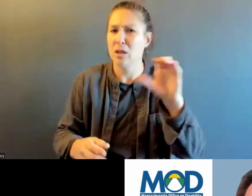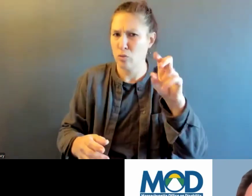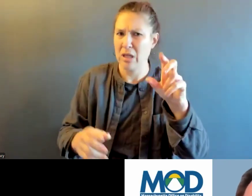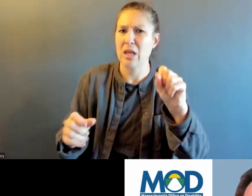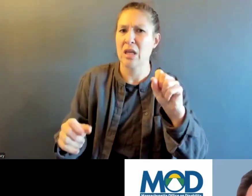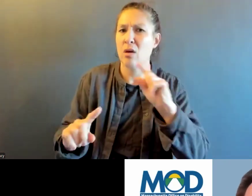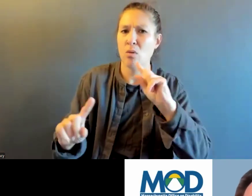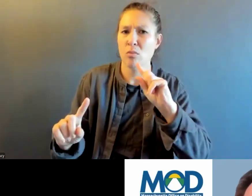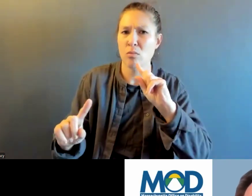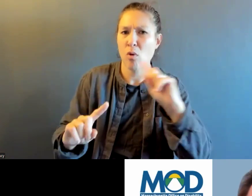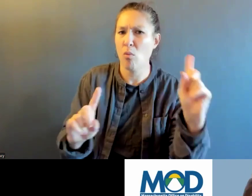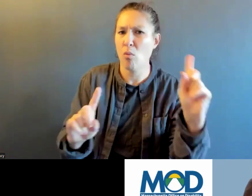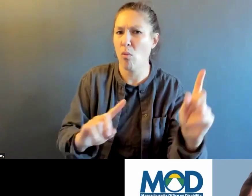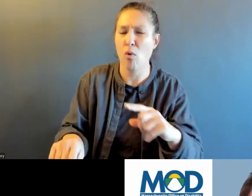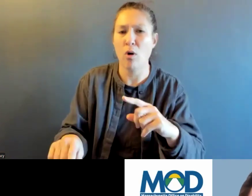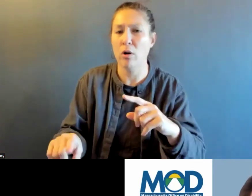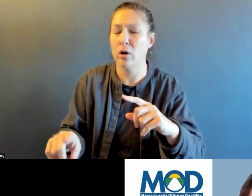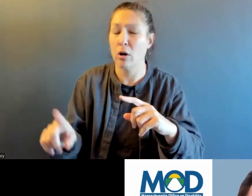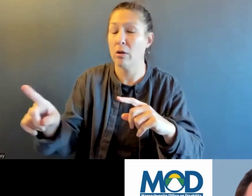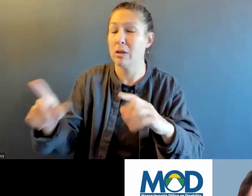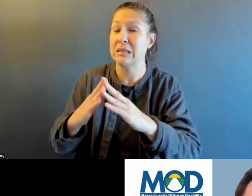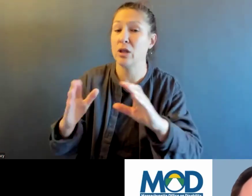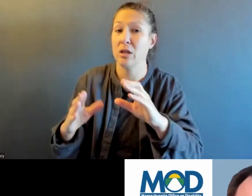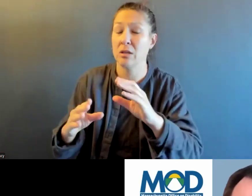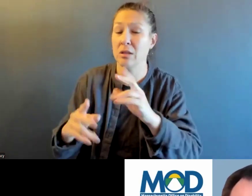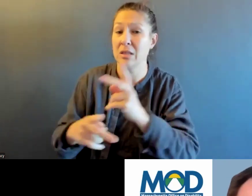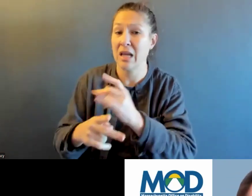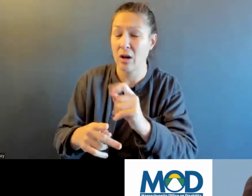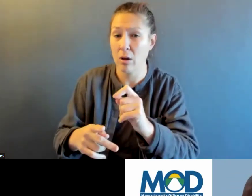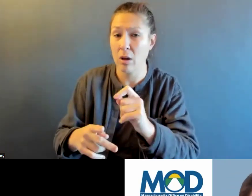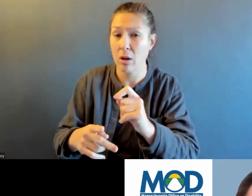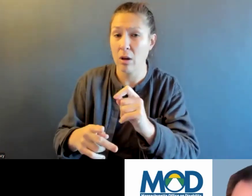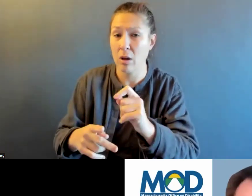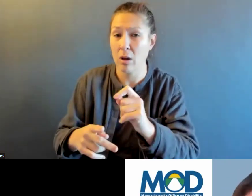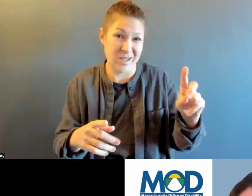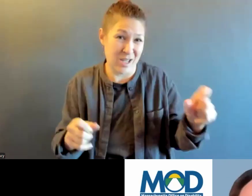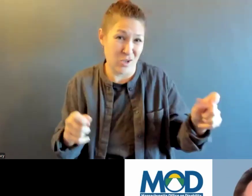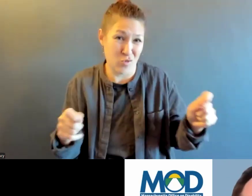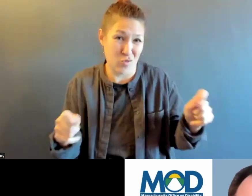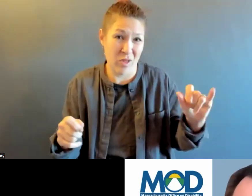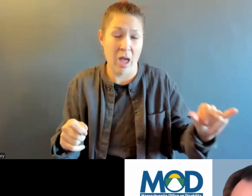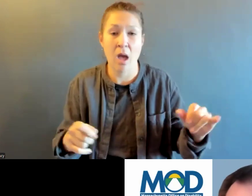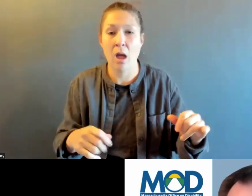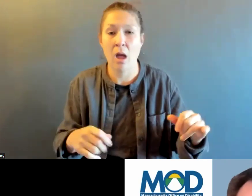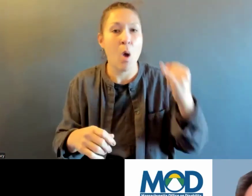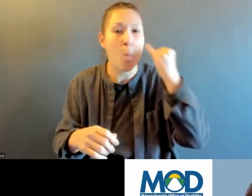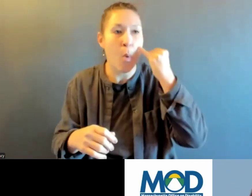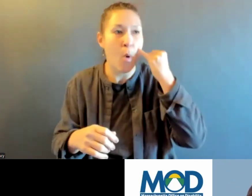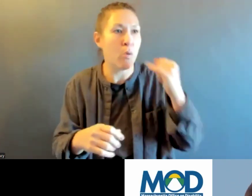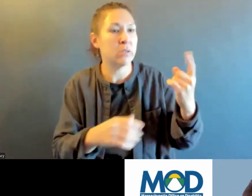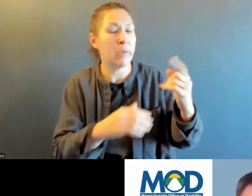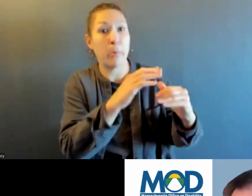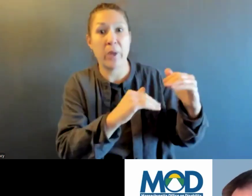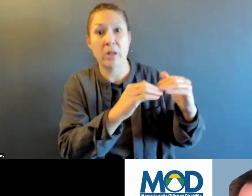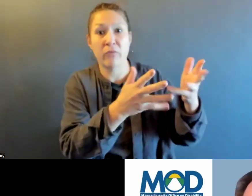that if they so choose. If they want to fund, okay, we're missing a curb cut because the developer's done and gone and we, the town's going to have